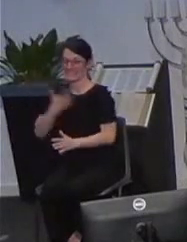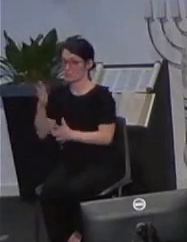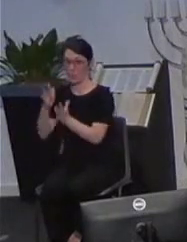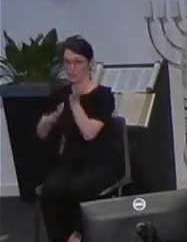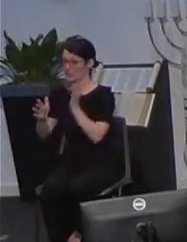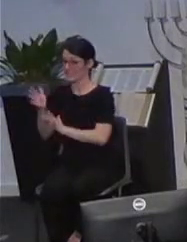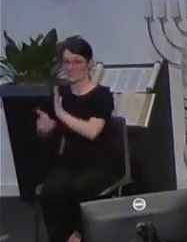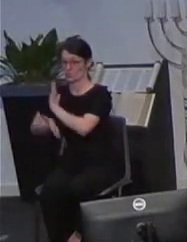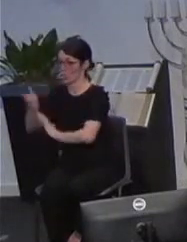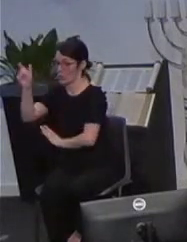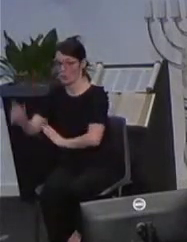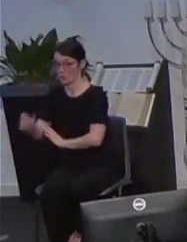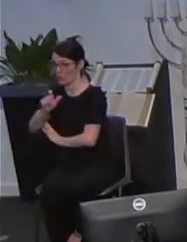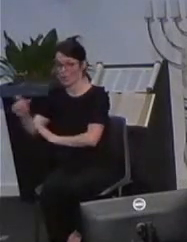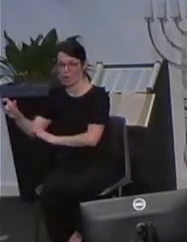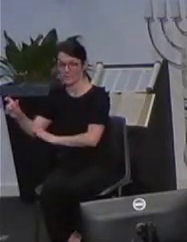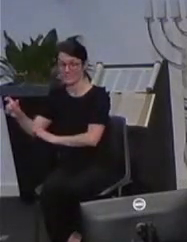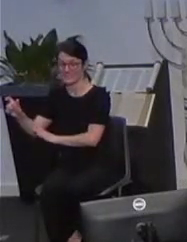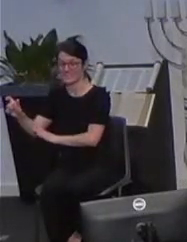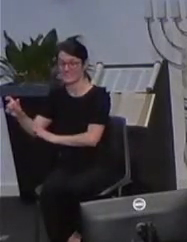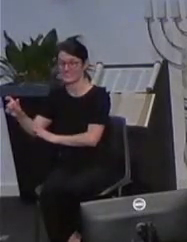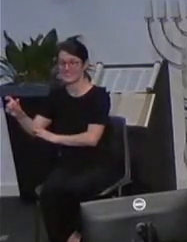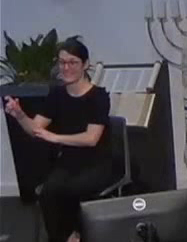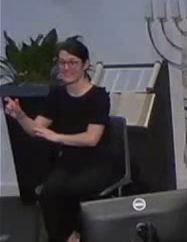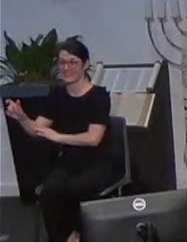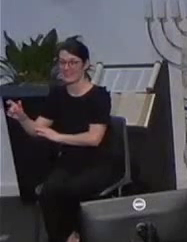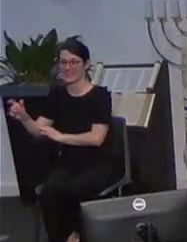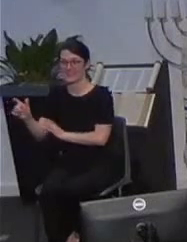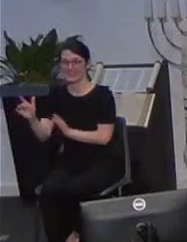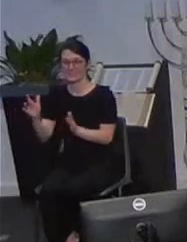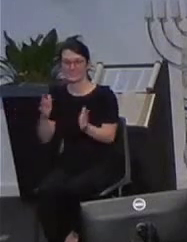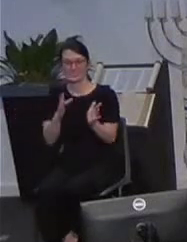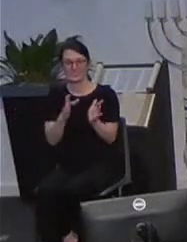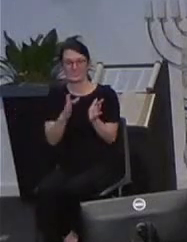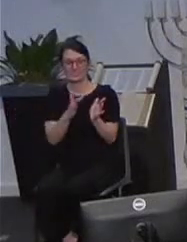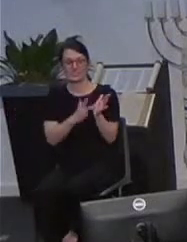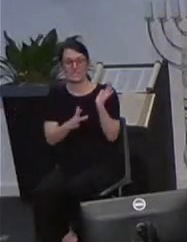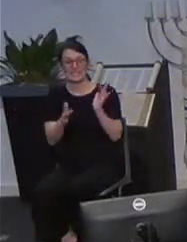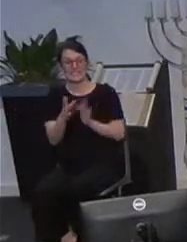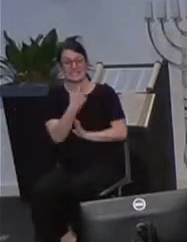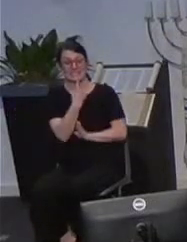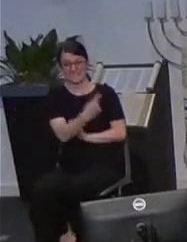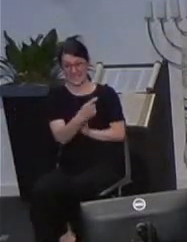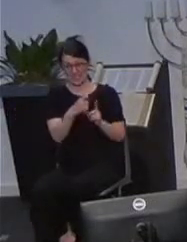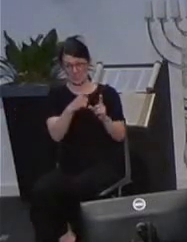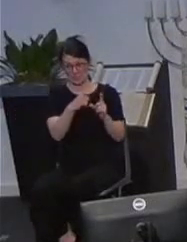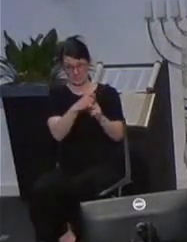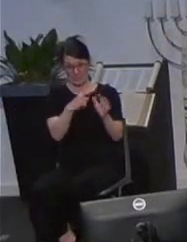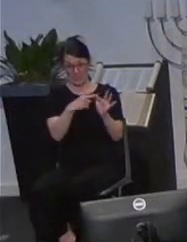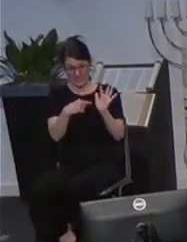Jesus had to say to him, Peter, get behind me. You are a stumbling block to me.